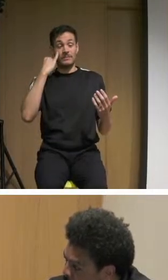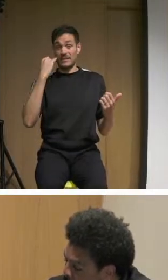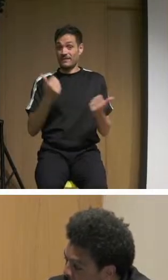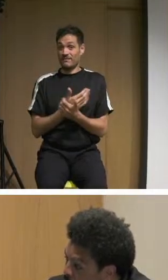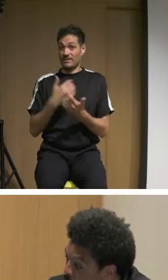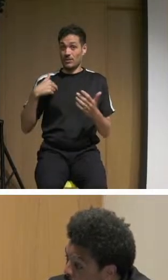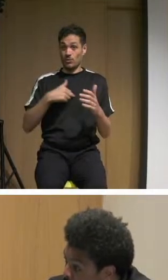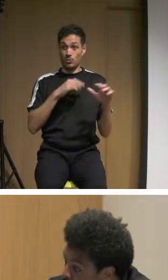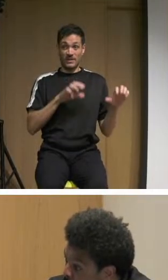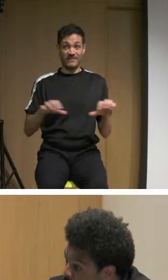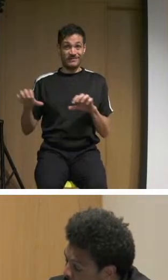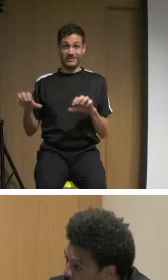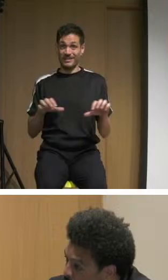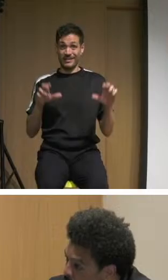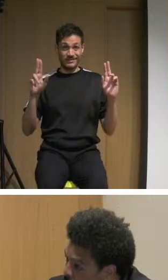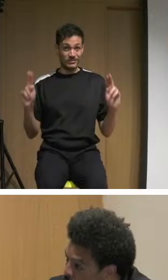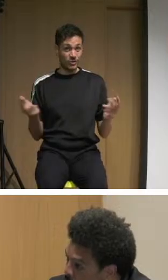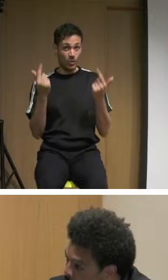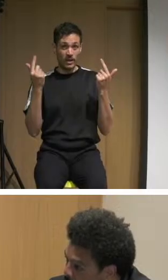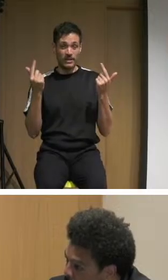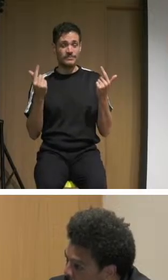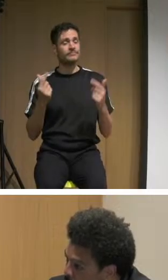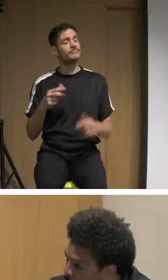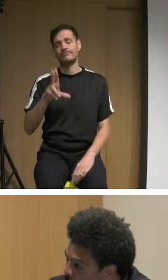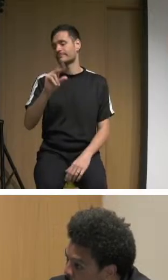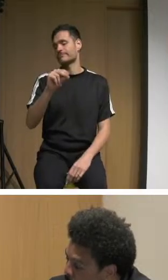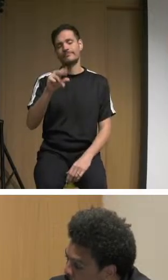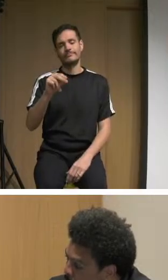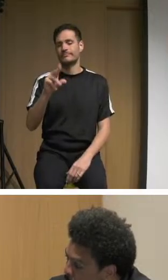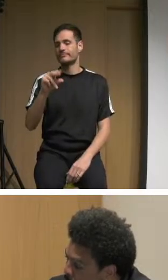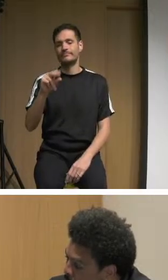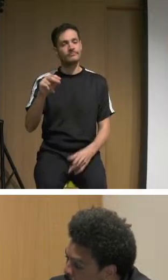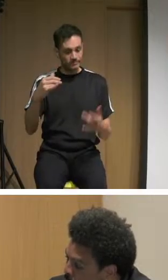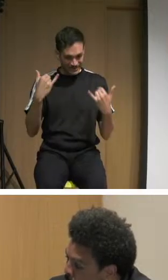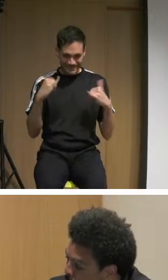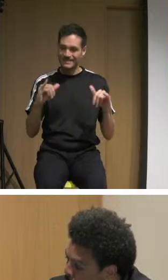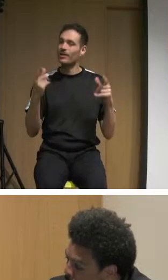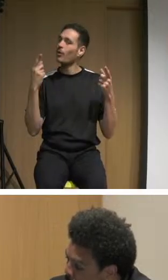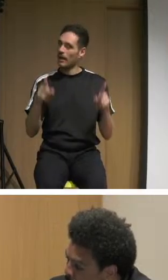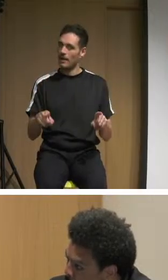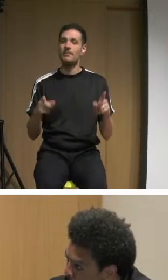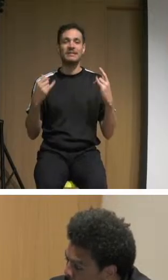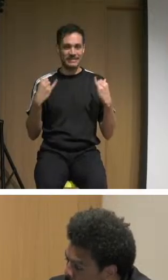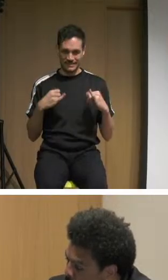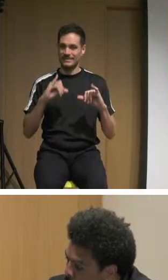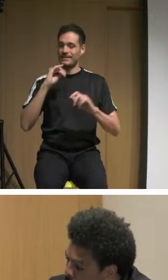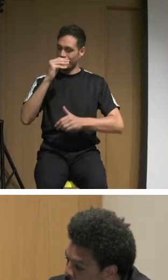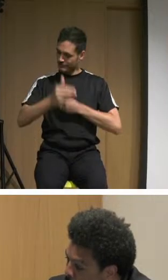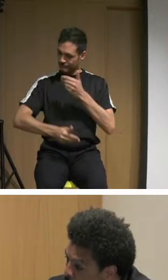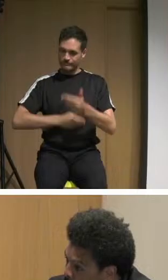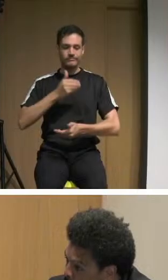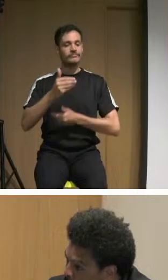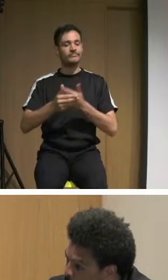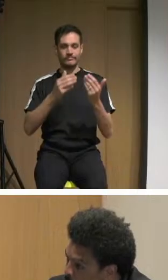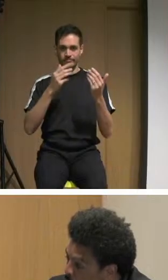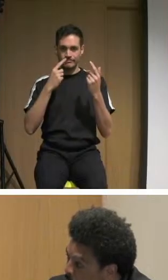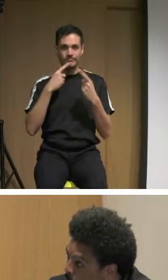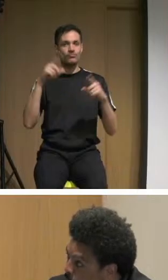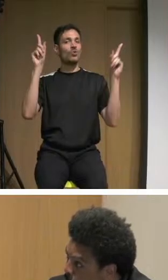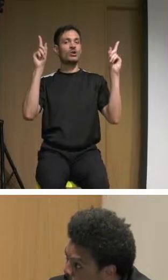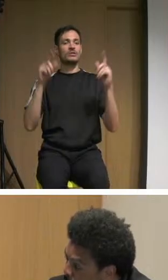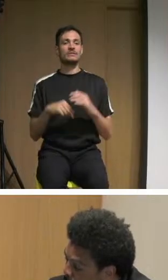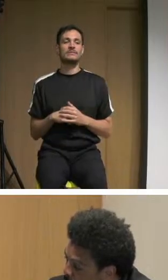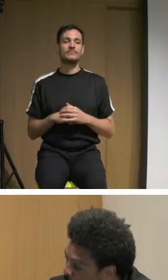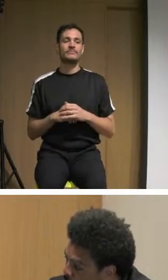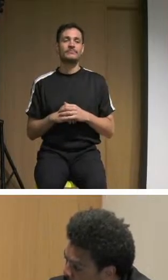did, no, it does not. Those things happened, and I very seriously doubt that us being out